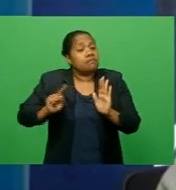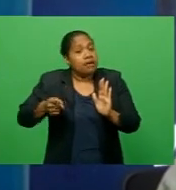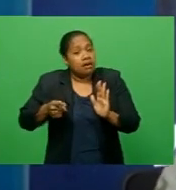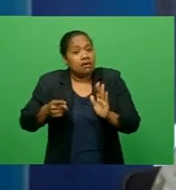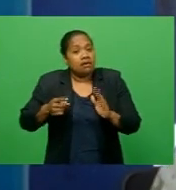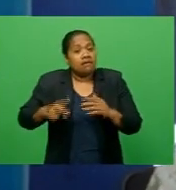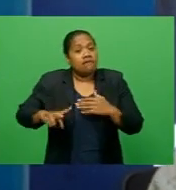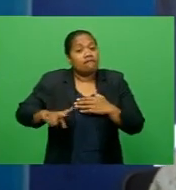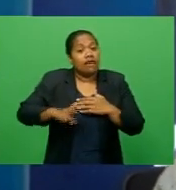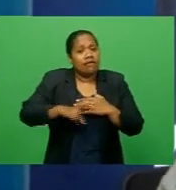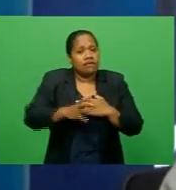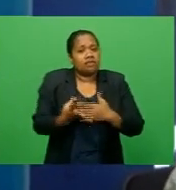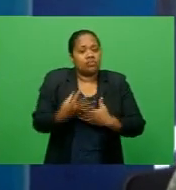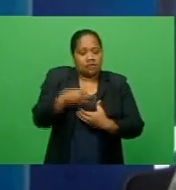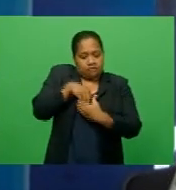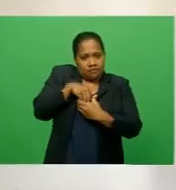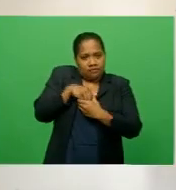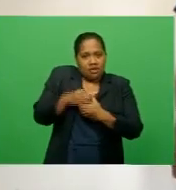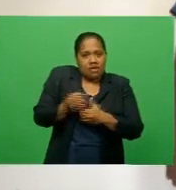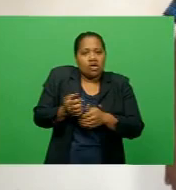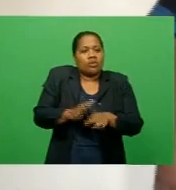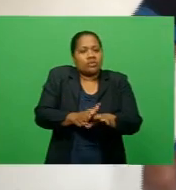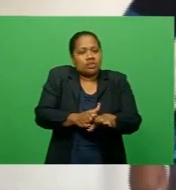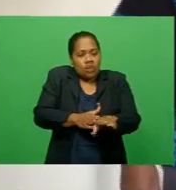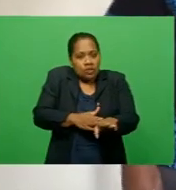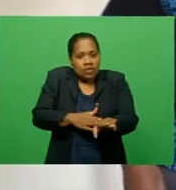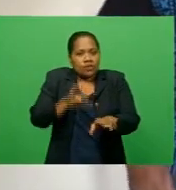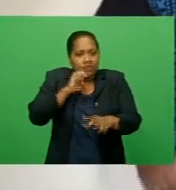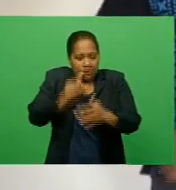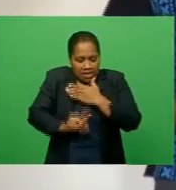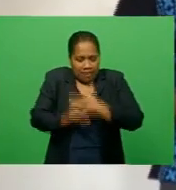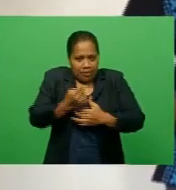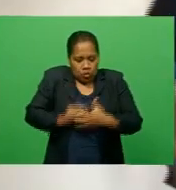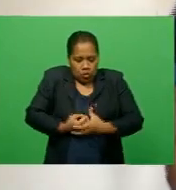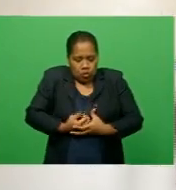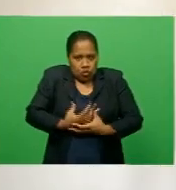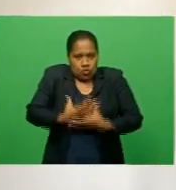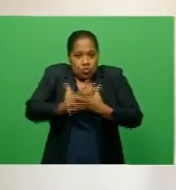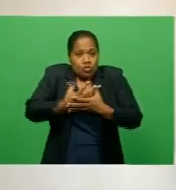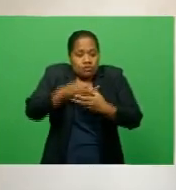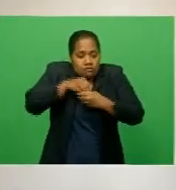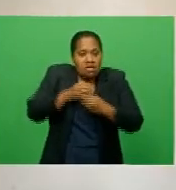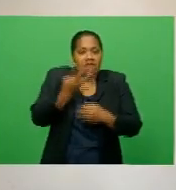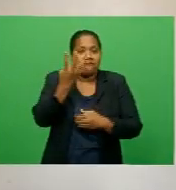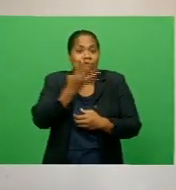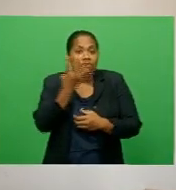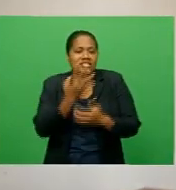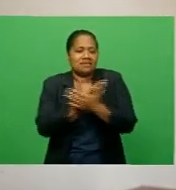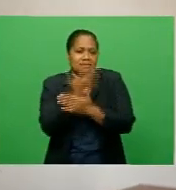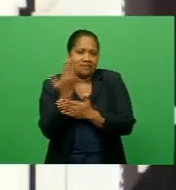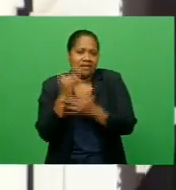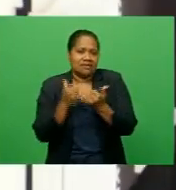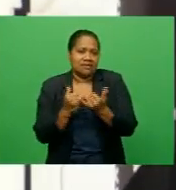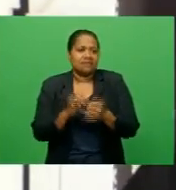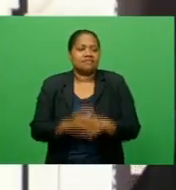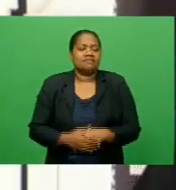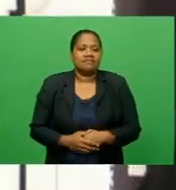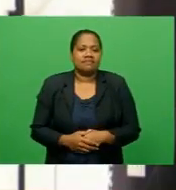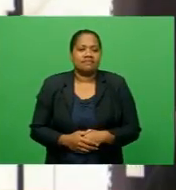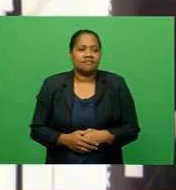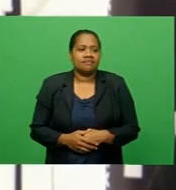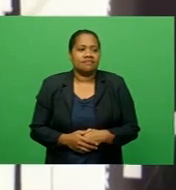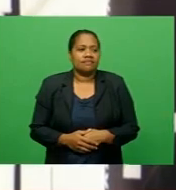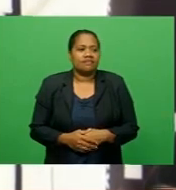virus is with you and it will take time, within 14 days. FRU Chair Conway Begg says Fiji is not being victimized. We're